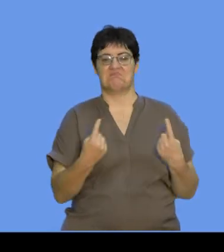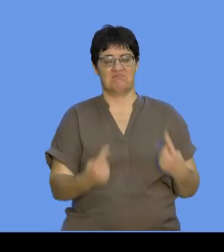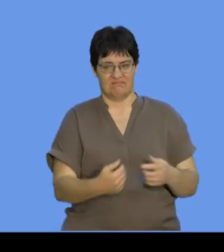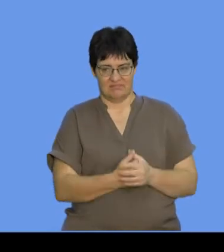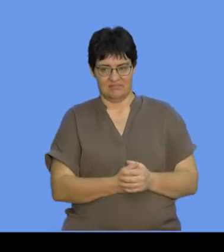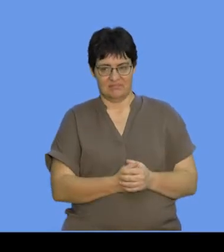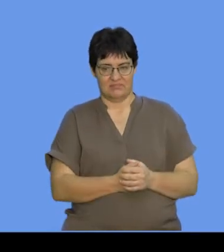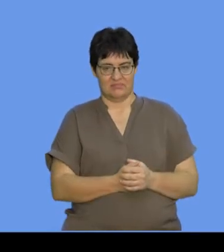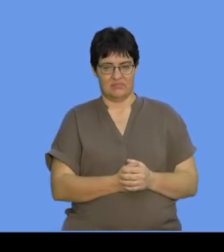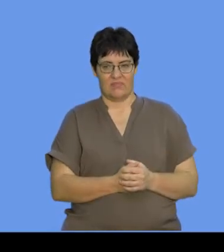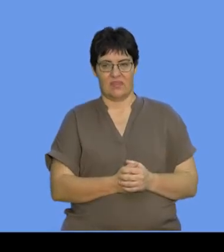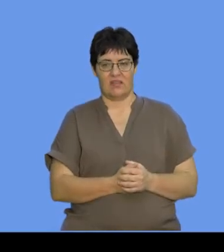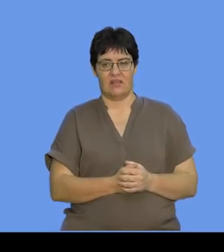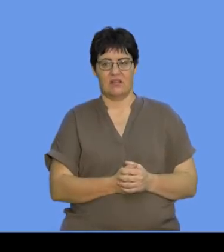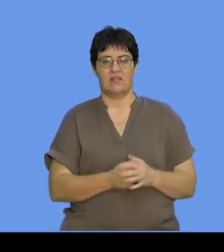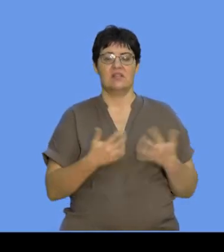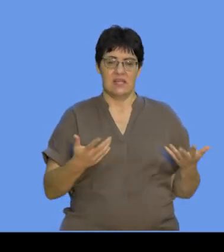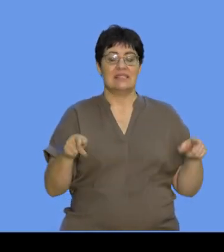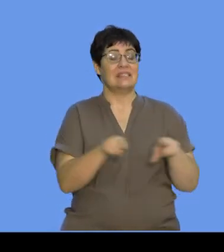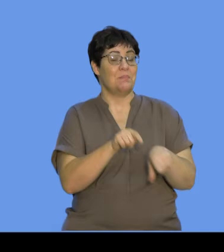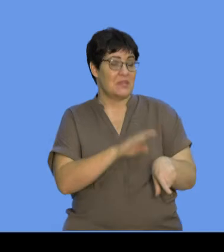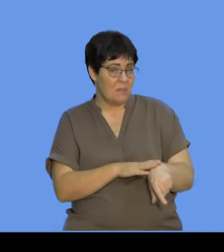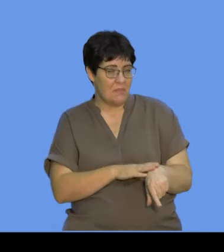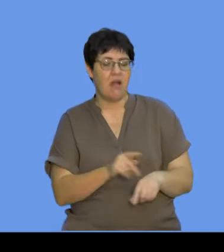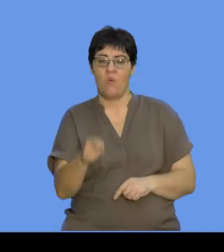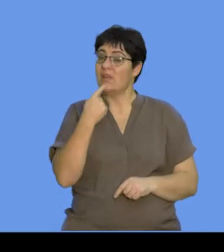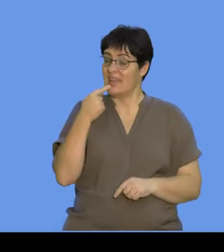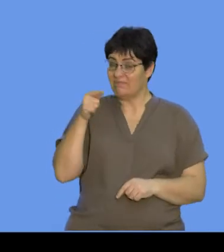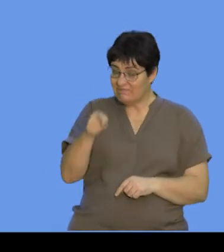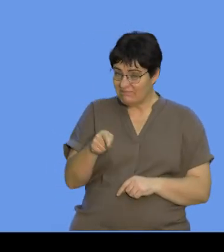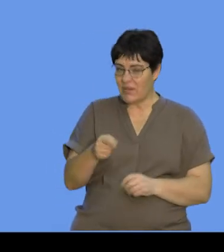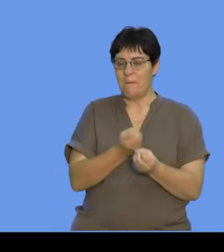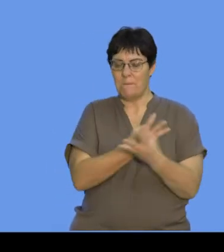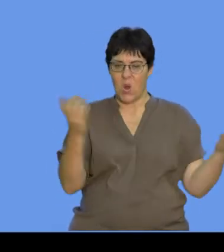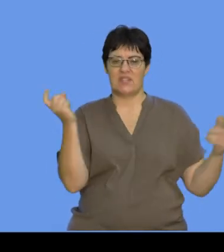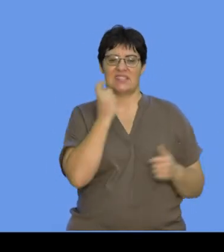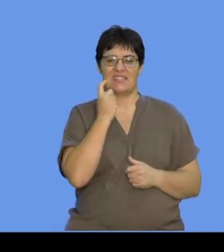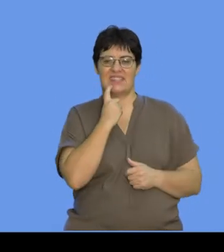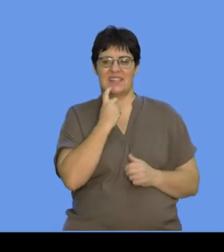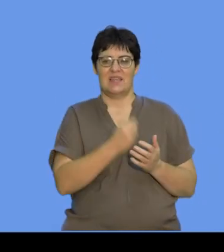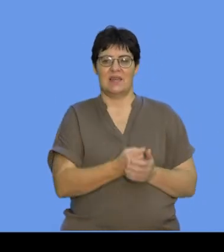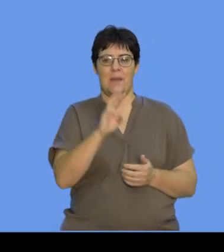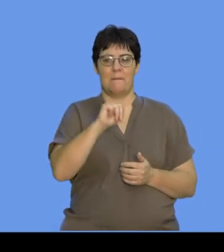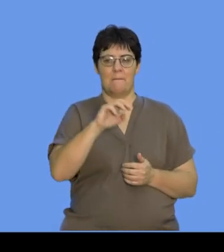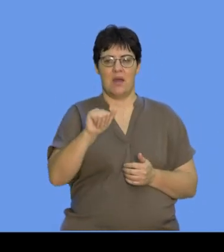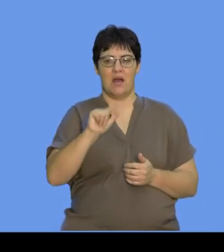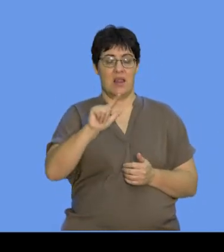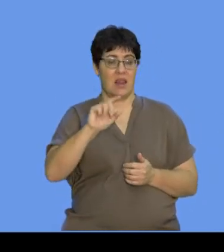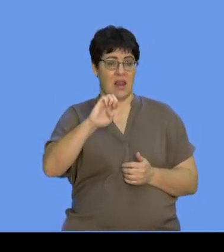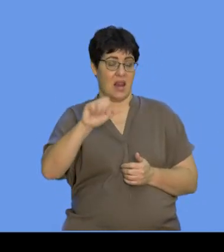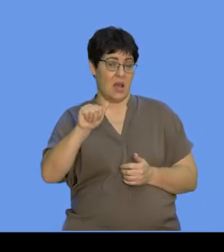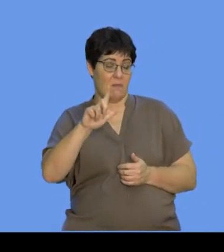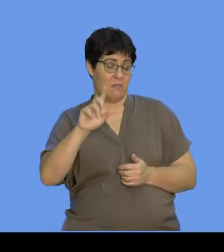copper is ductile, while at the same time we are saying that most metals are actually malleable. Not all, we are